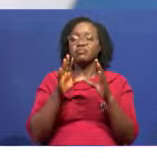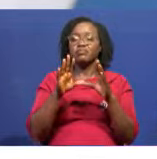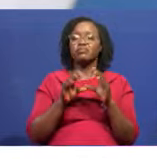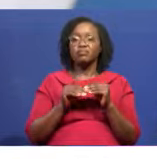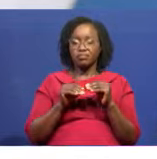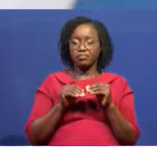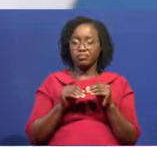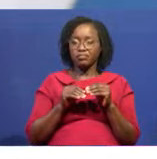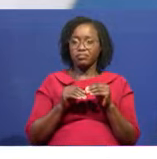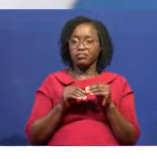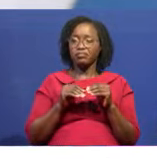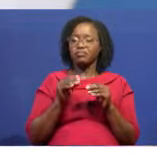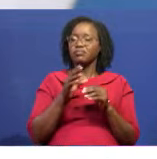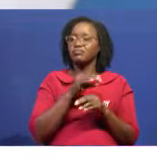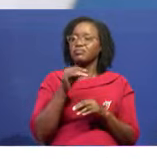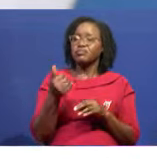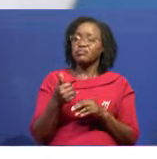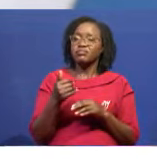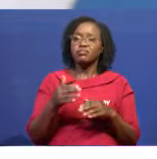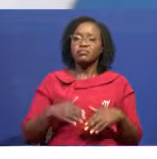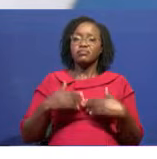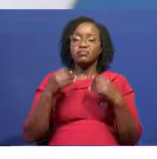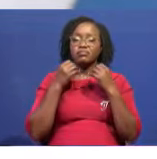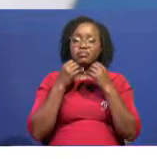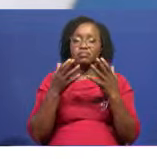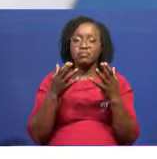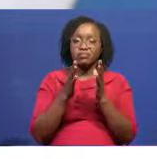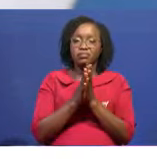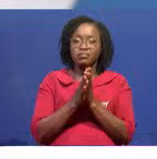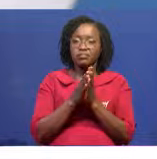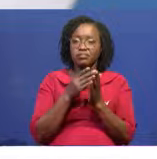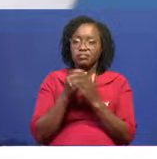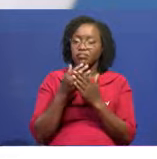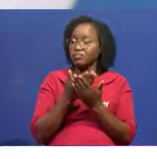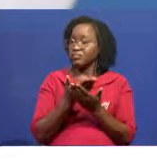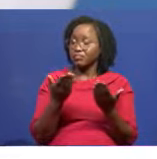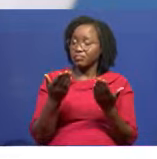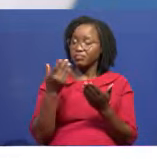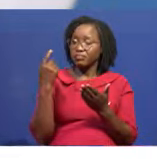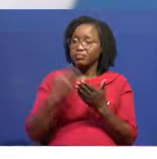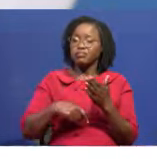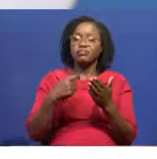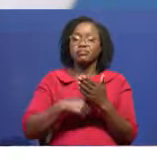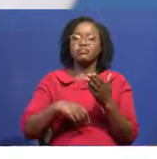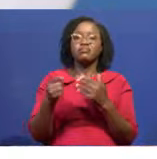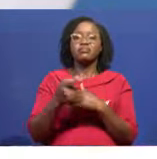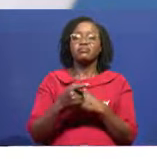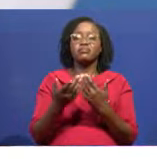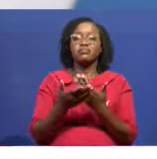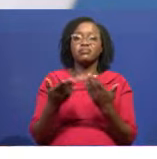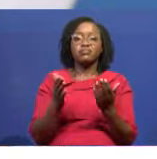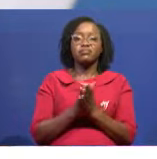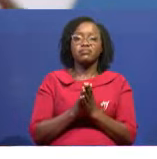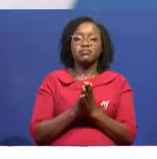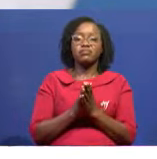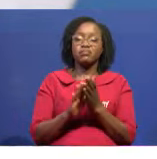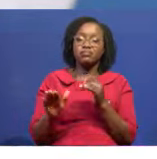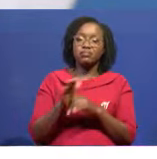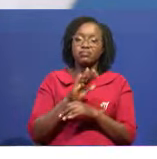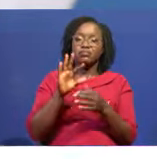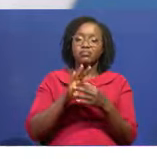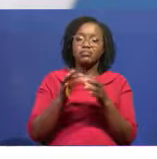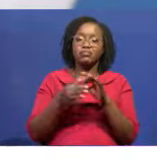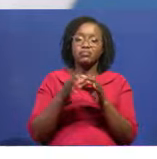received, and those who are not happy because these monies are also being deducted from their salaries. So they're not. So it's really a whole